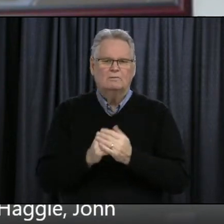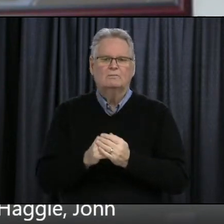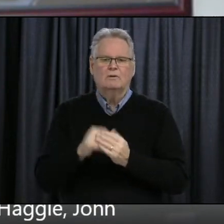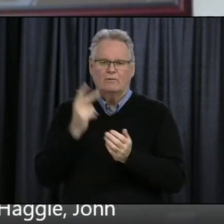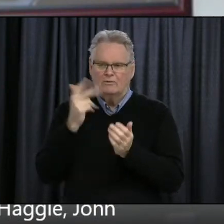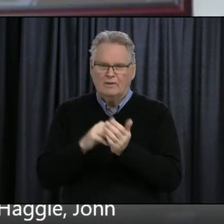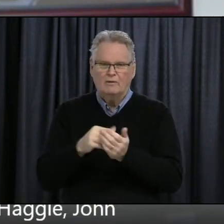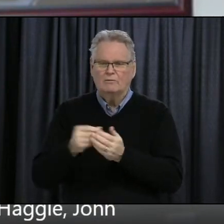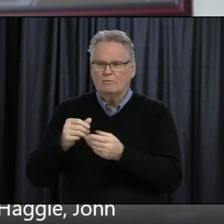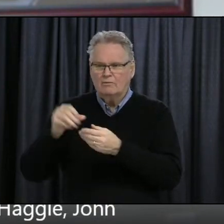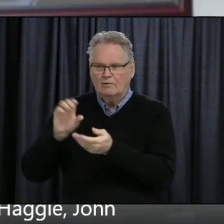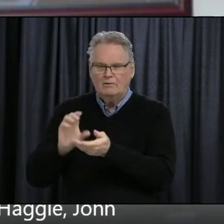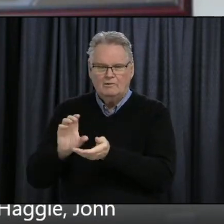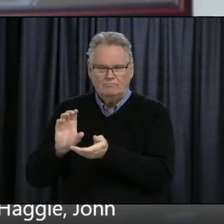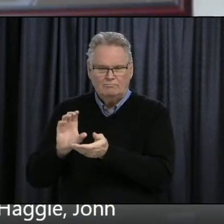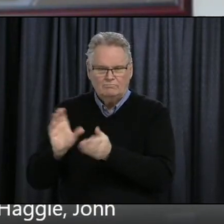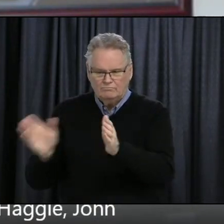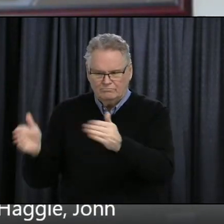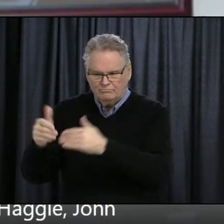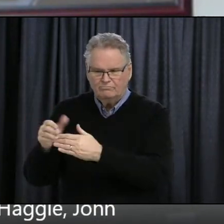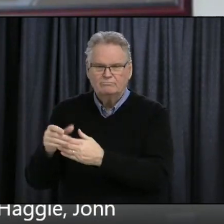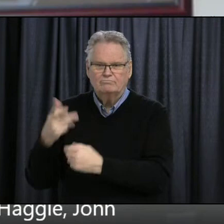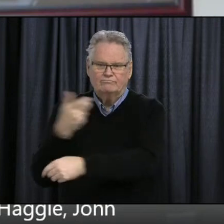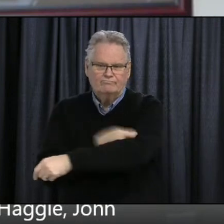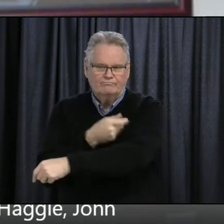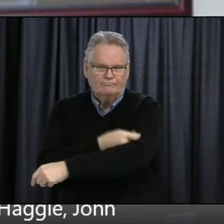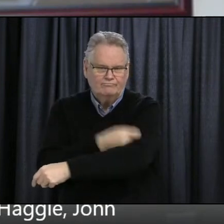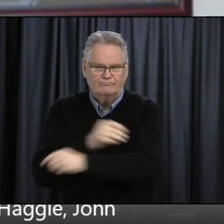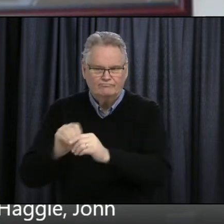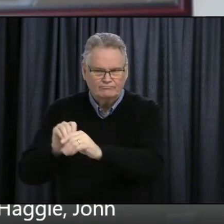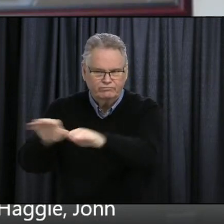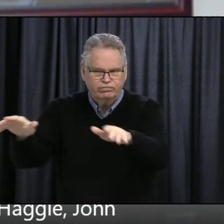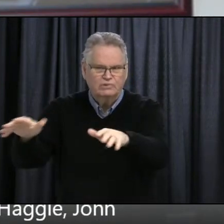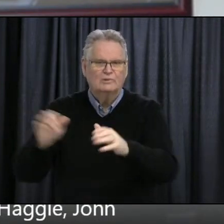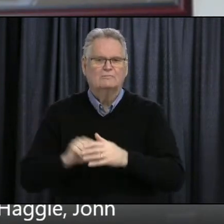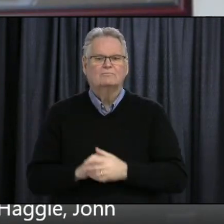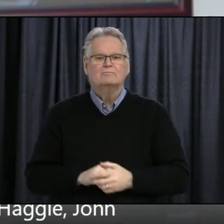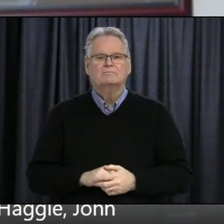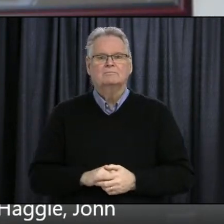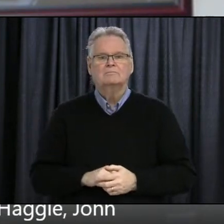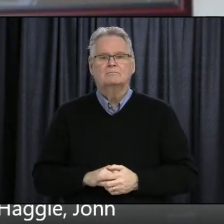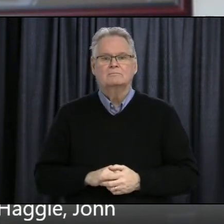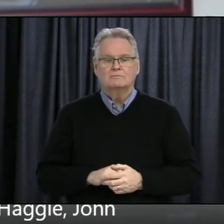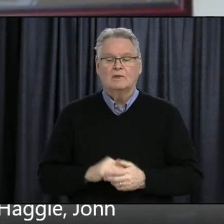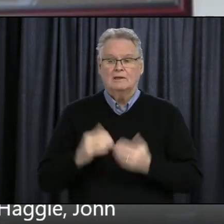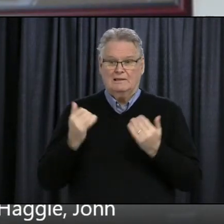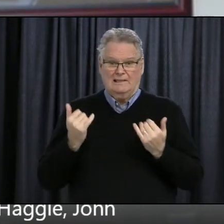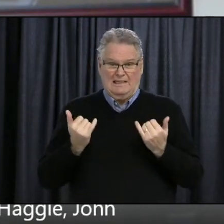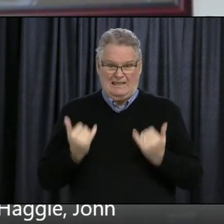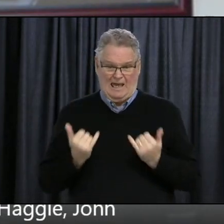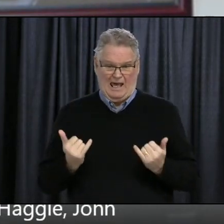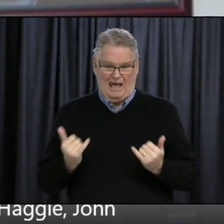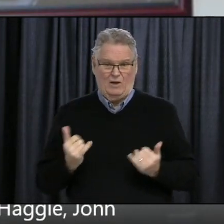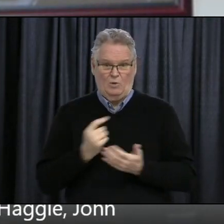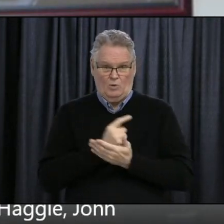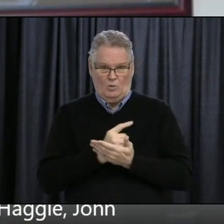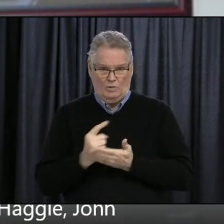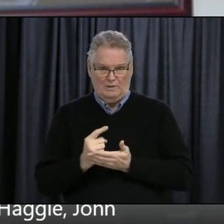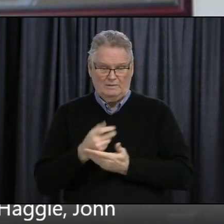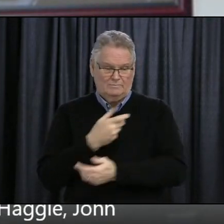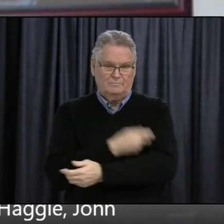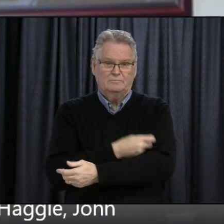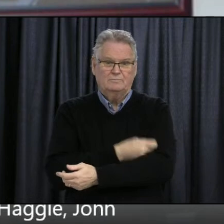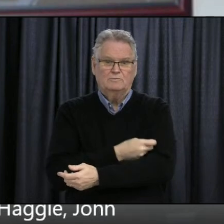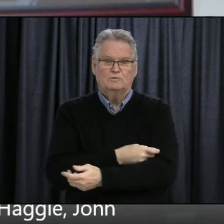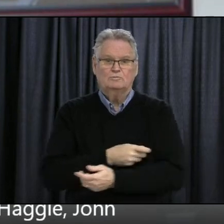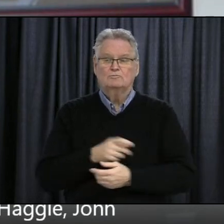those. As of this week, our latest intelligence is that we should receive 6 trays of Pfizer this week,